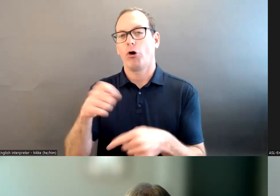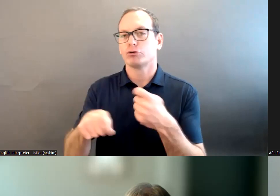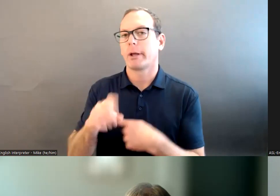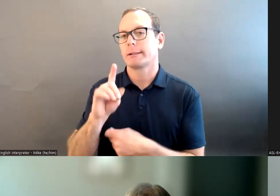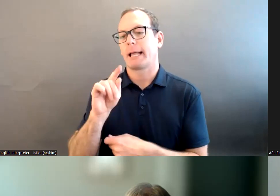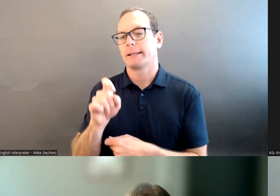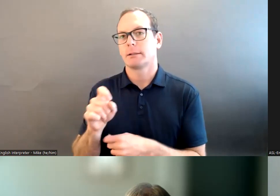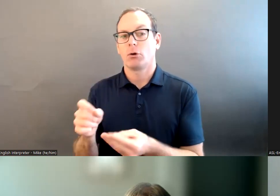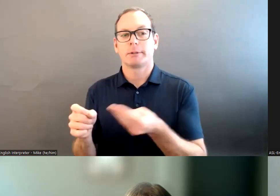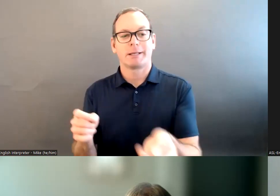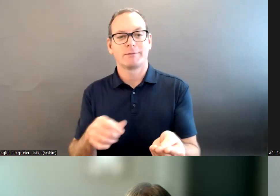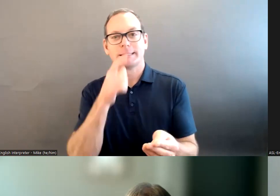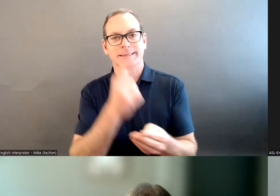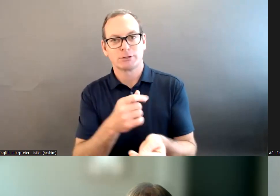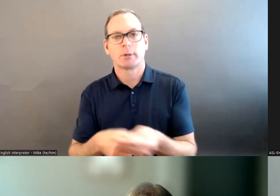between siblings?